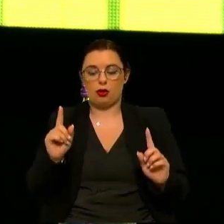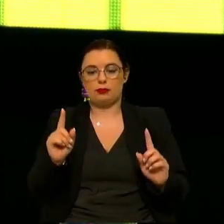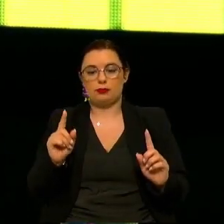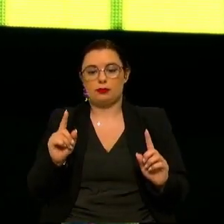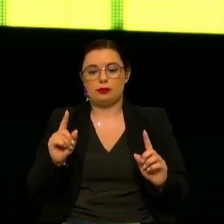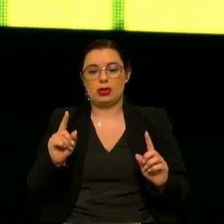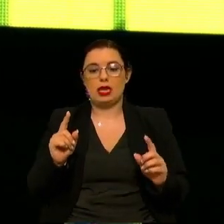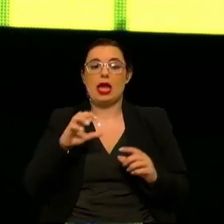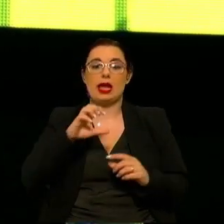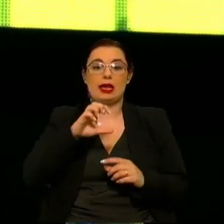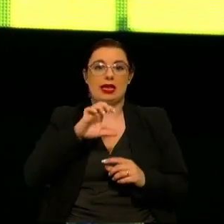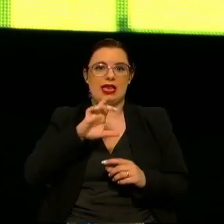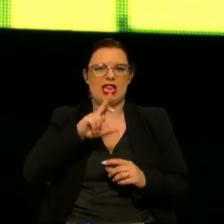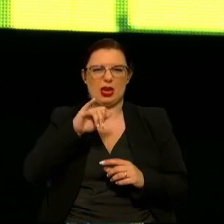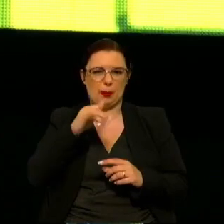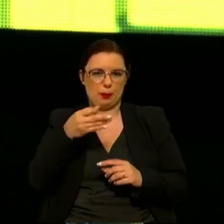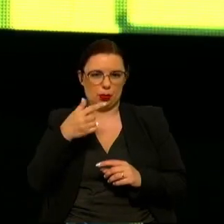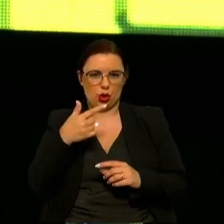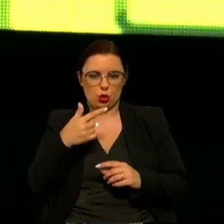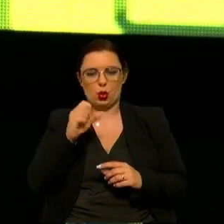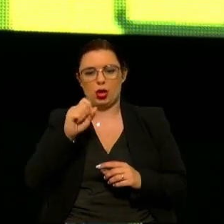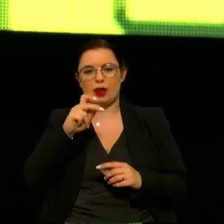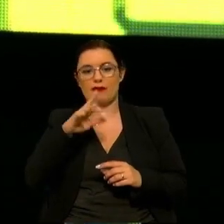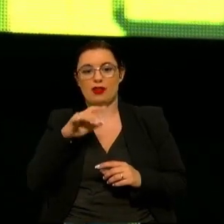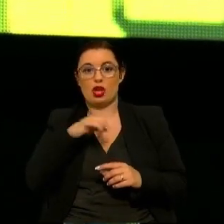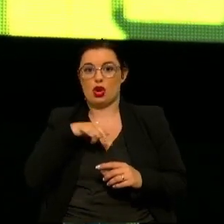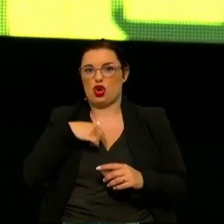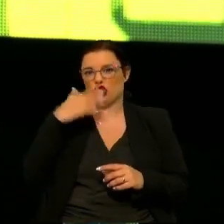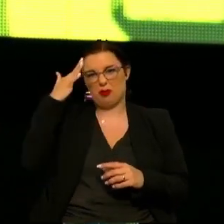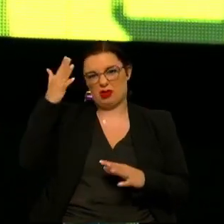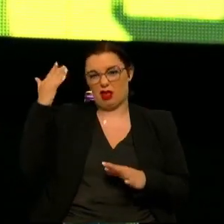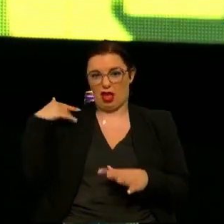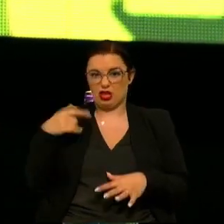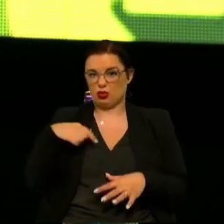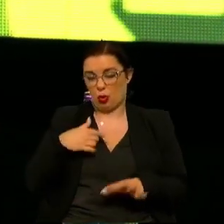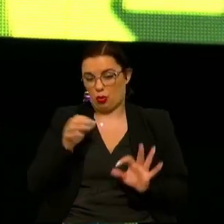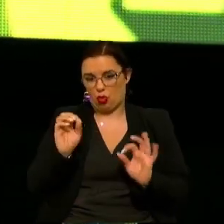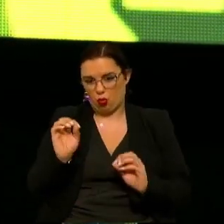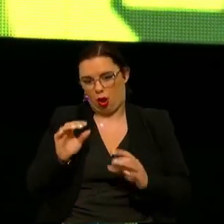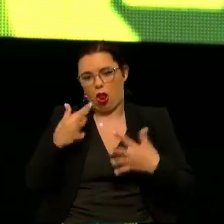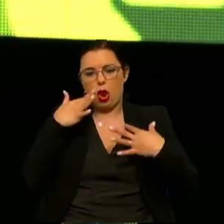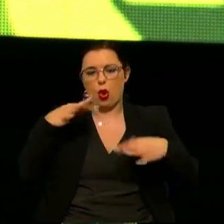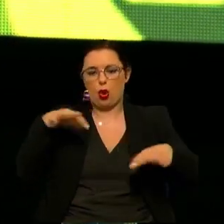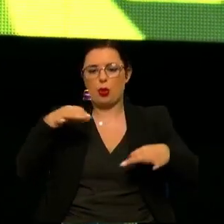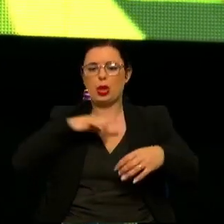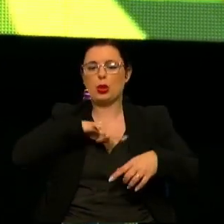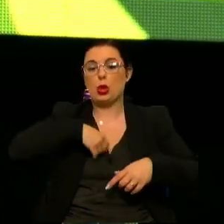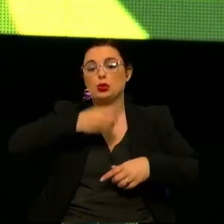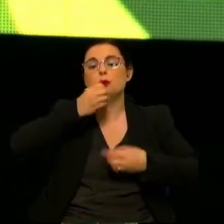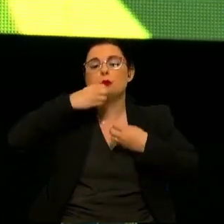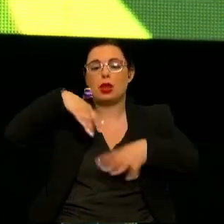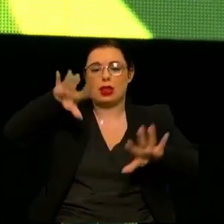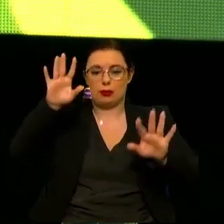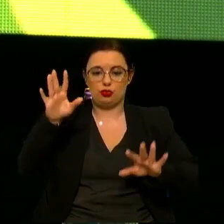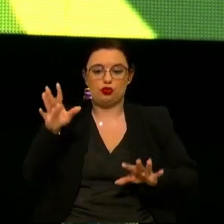First of all, in terms of classic cryptography, we had no cryptographic